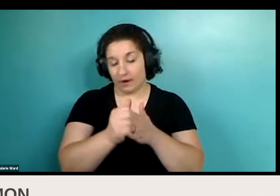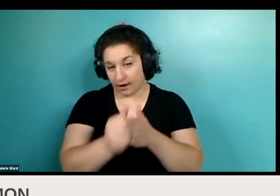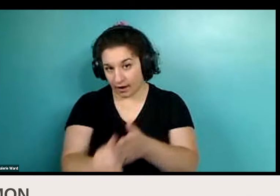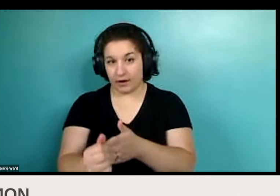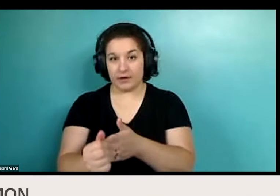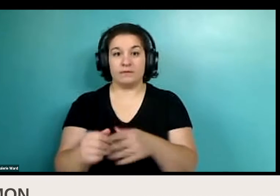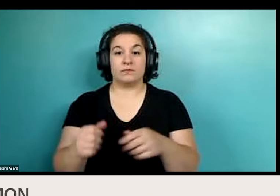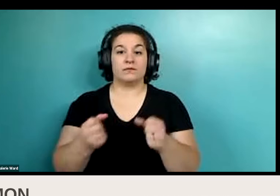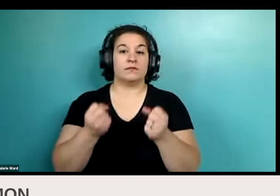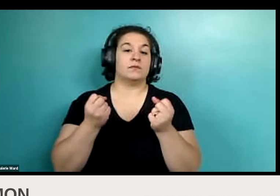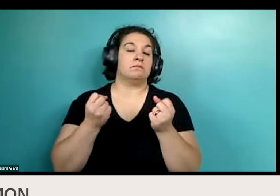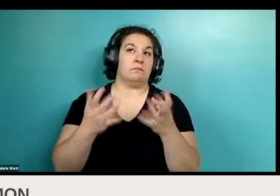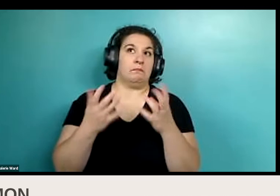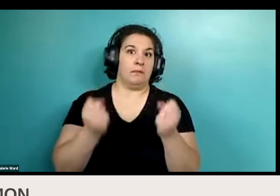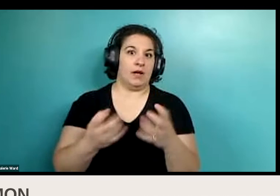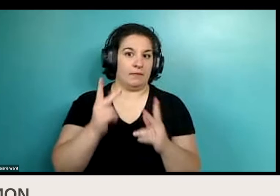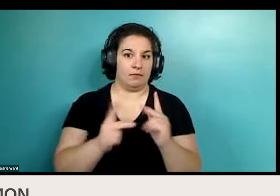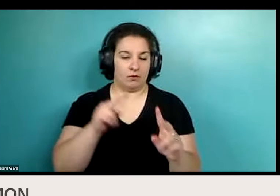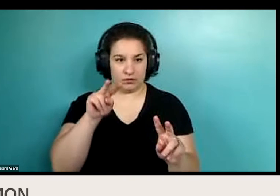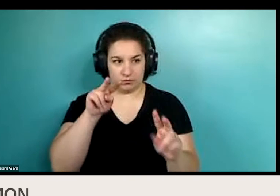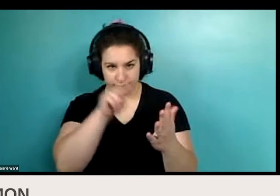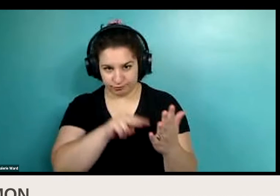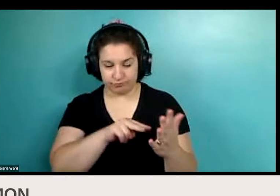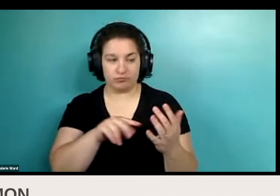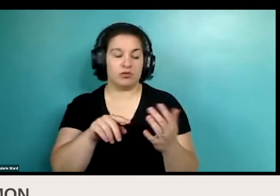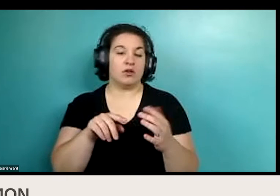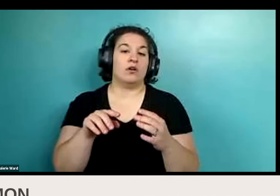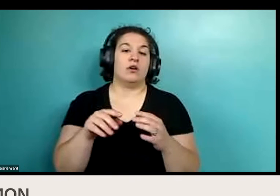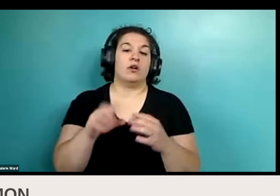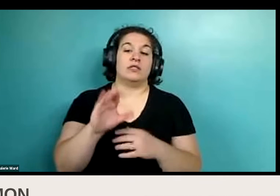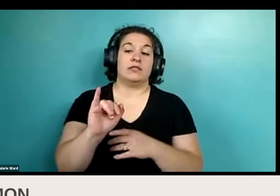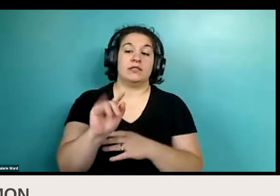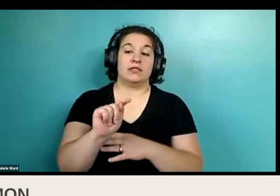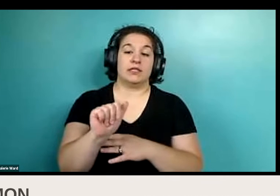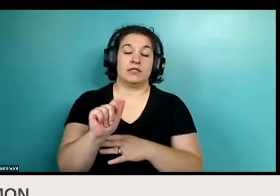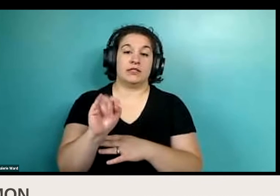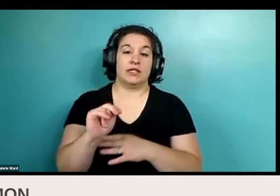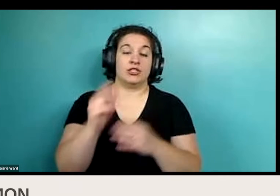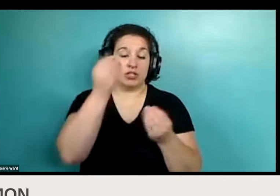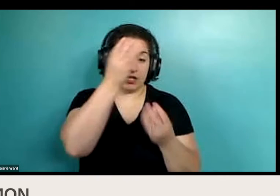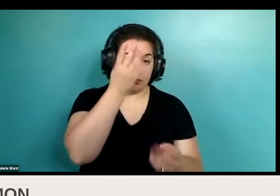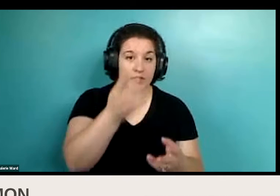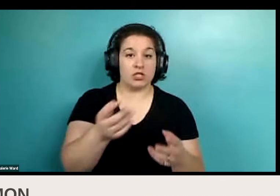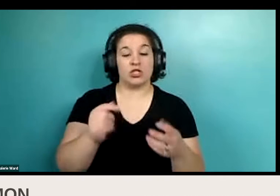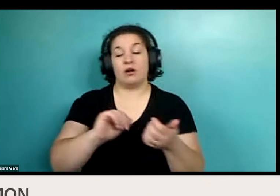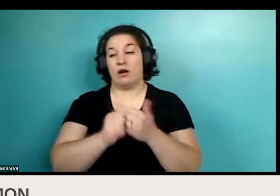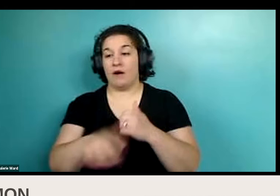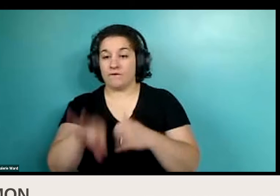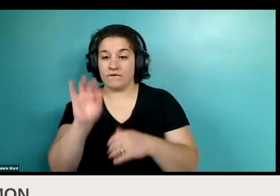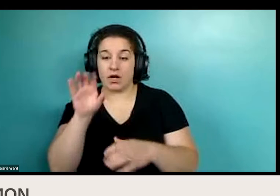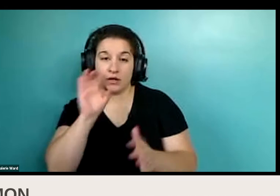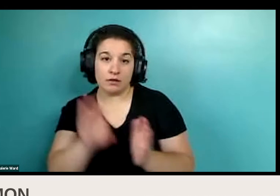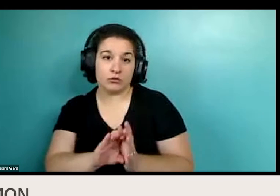That includes different pieces like citation information, shortcuts for that, how to find images, how